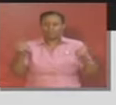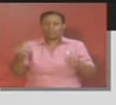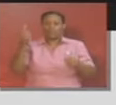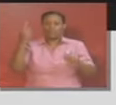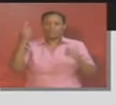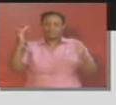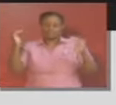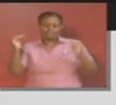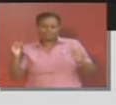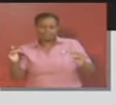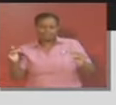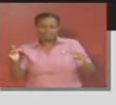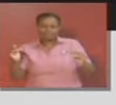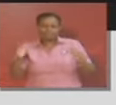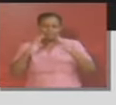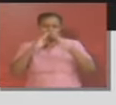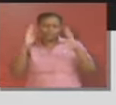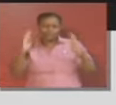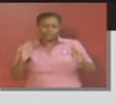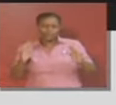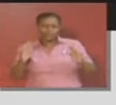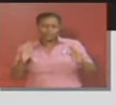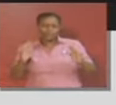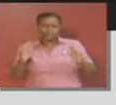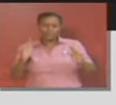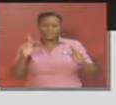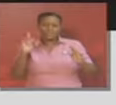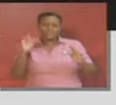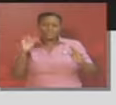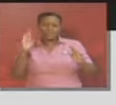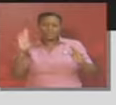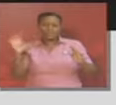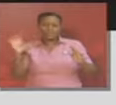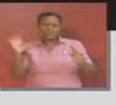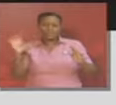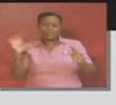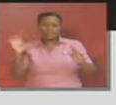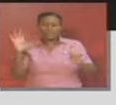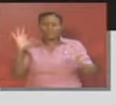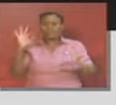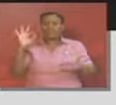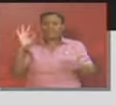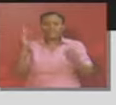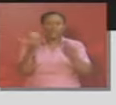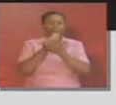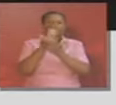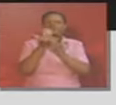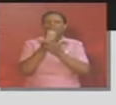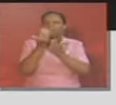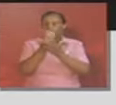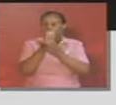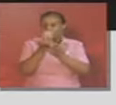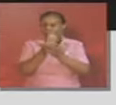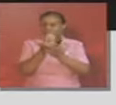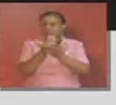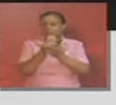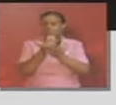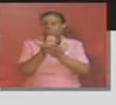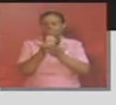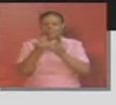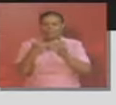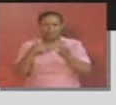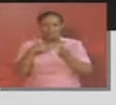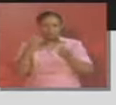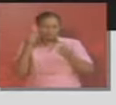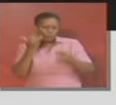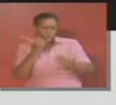at UWI Debe. And we've had 9 new positive cases confirmed in the 48-hour period